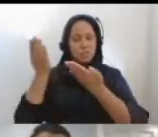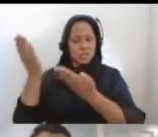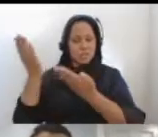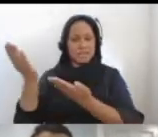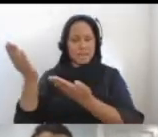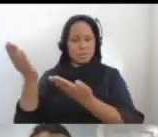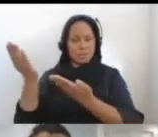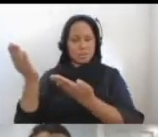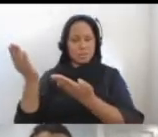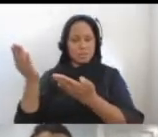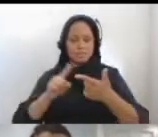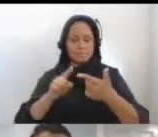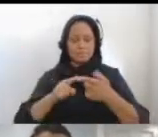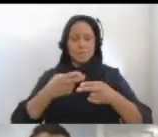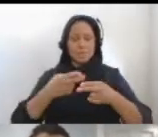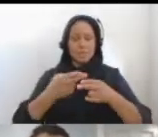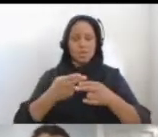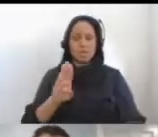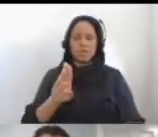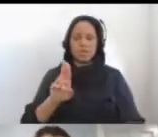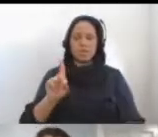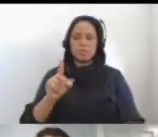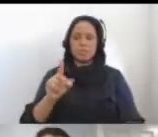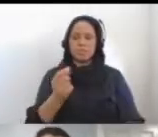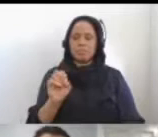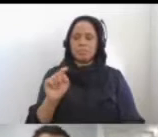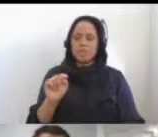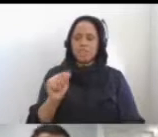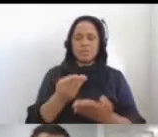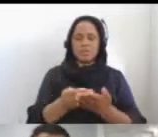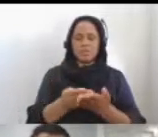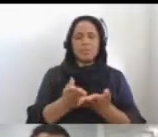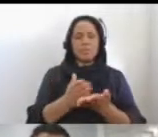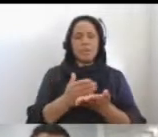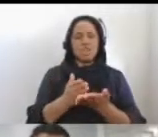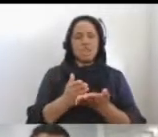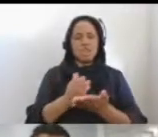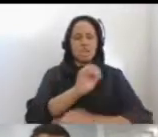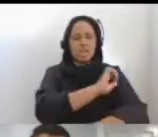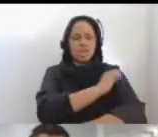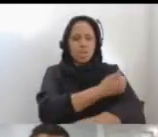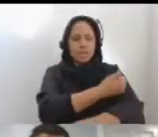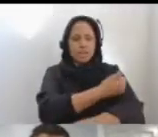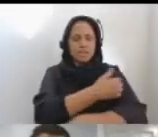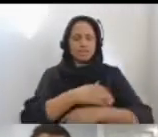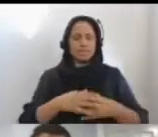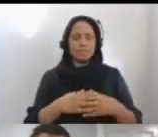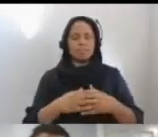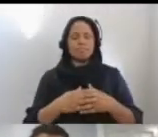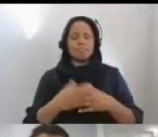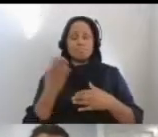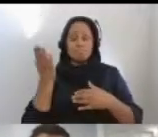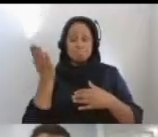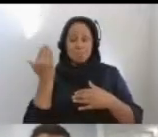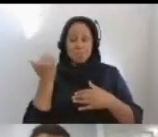is something called the budget authority. And as I mentioned, when I gave an overview very briefly